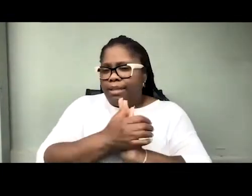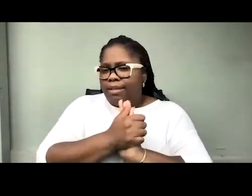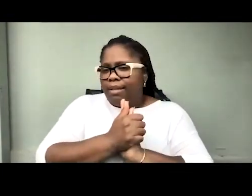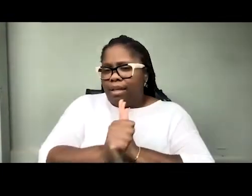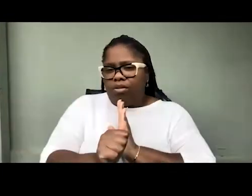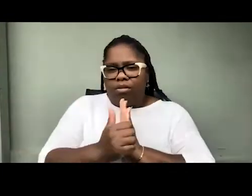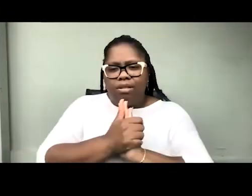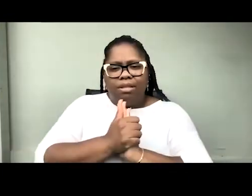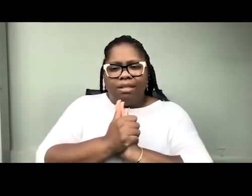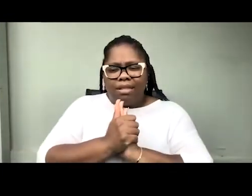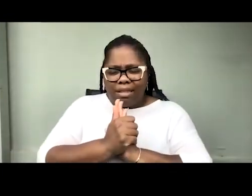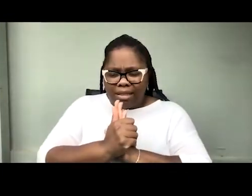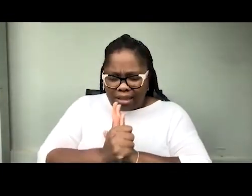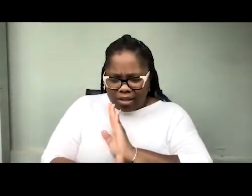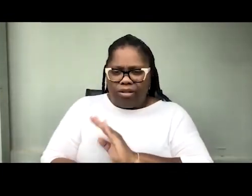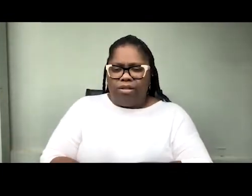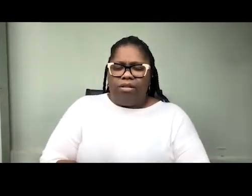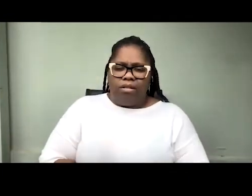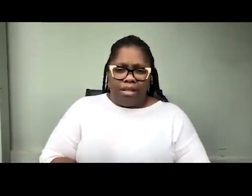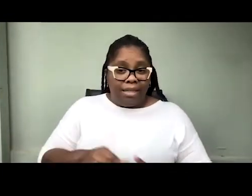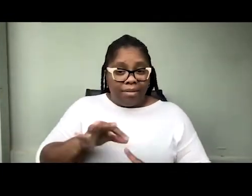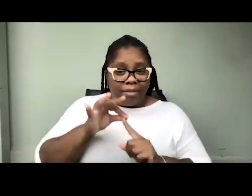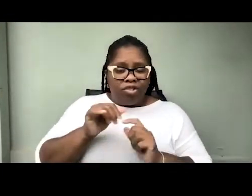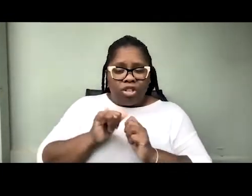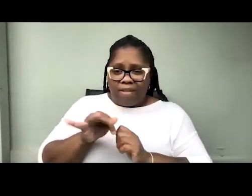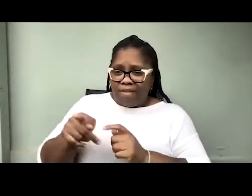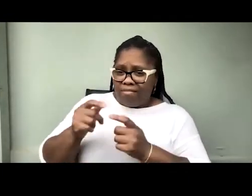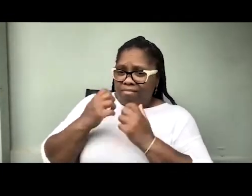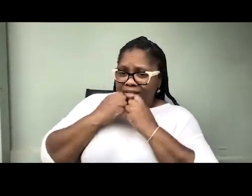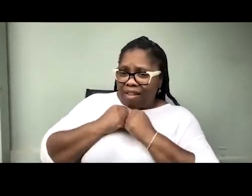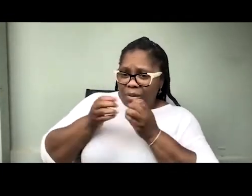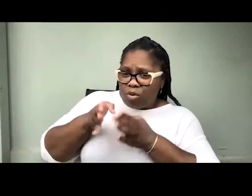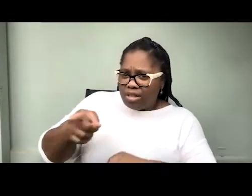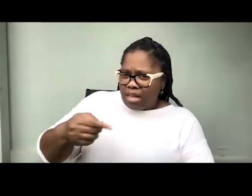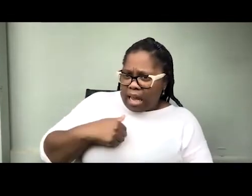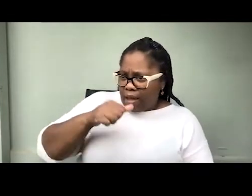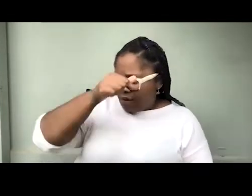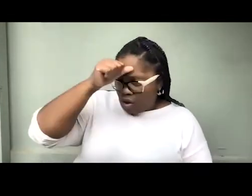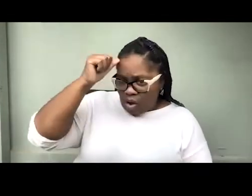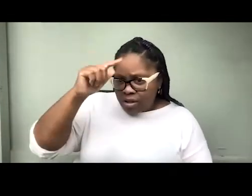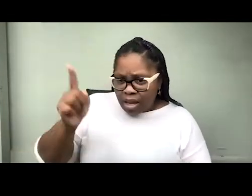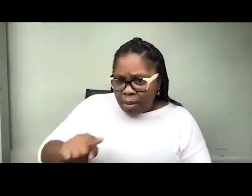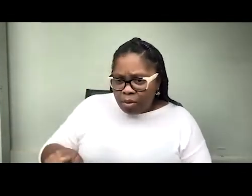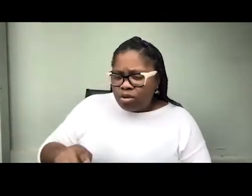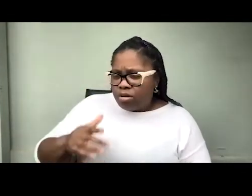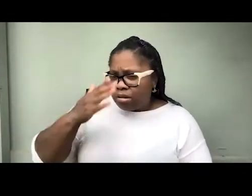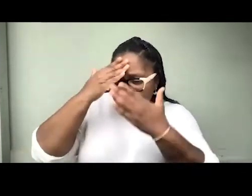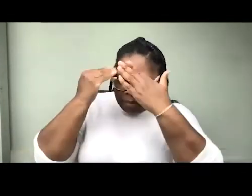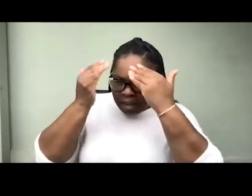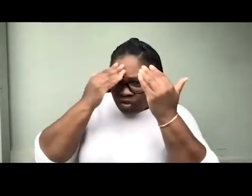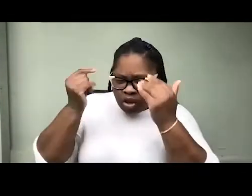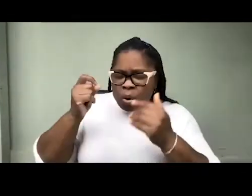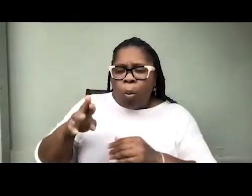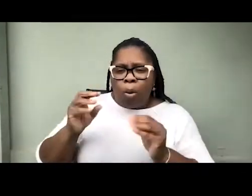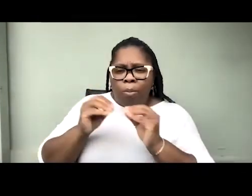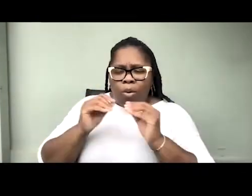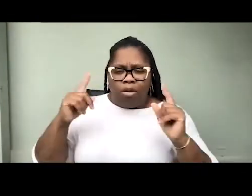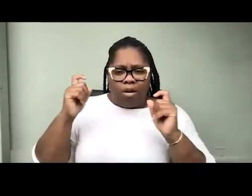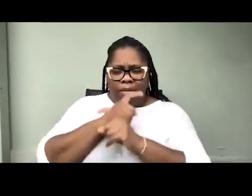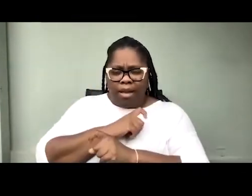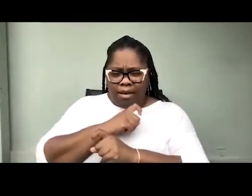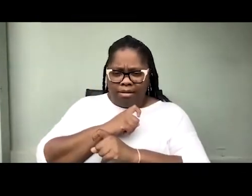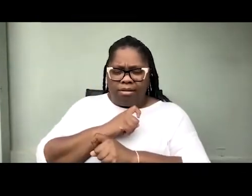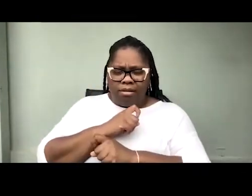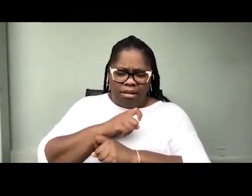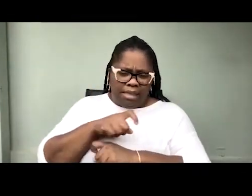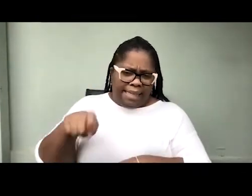Is skills, particularly if their loved one has Alzheimer's or dementia or some incredibly complex care needs. So those skills and resources